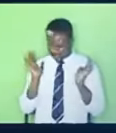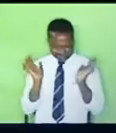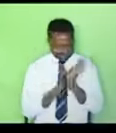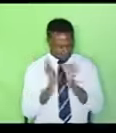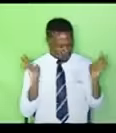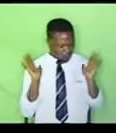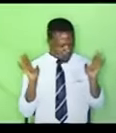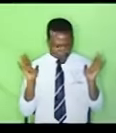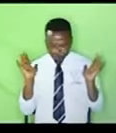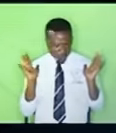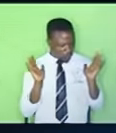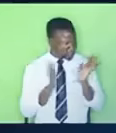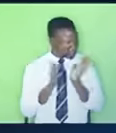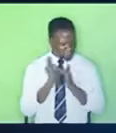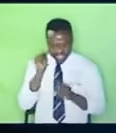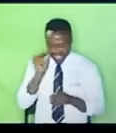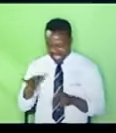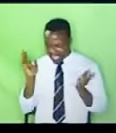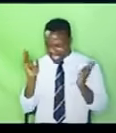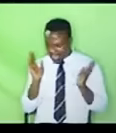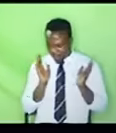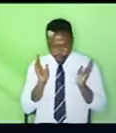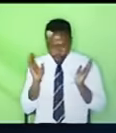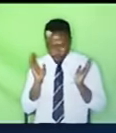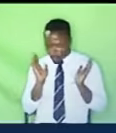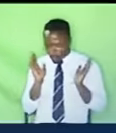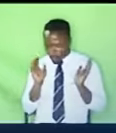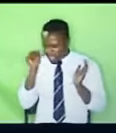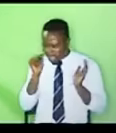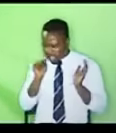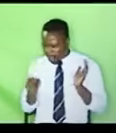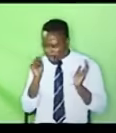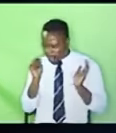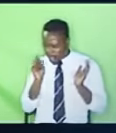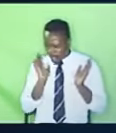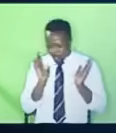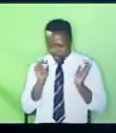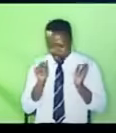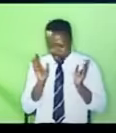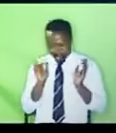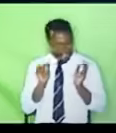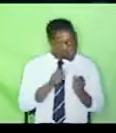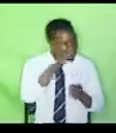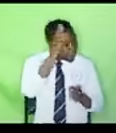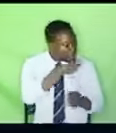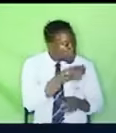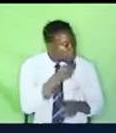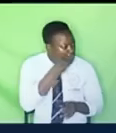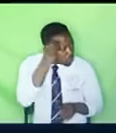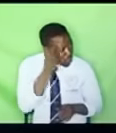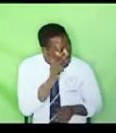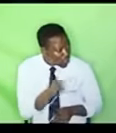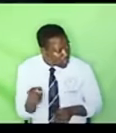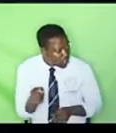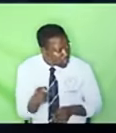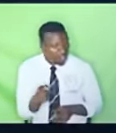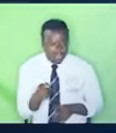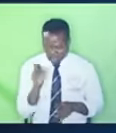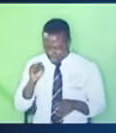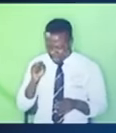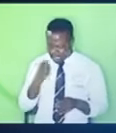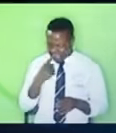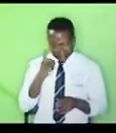Jesus! This girl? This girl? Madam, you know her?